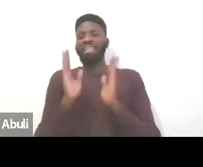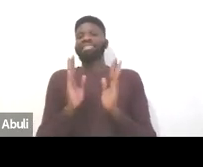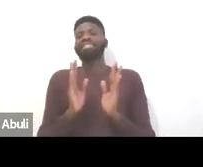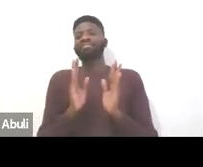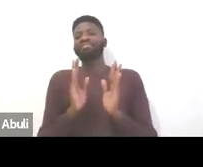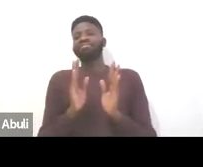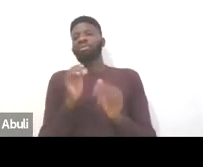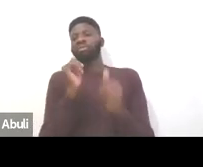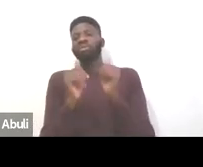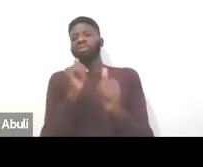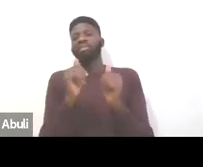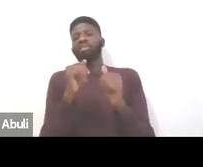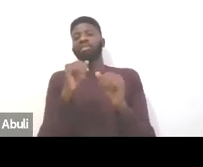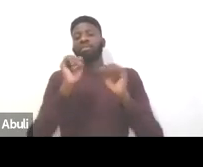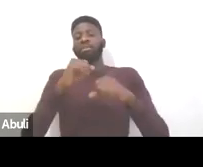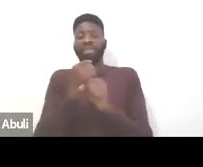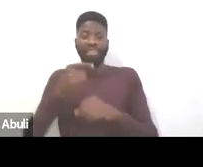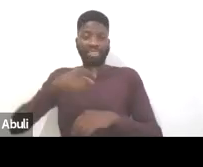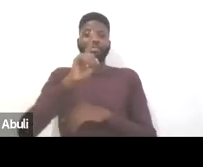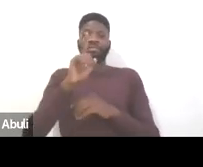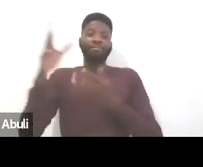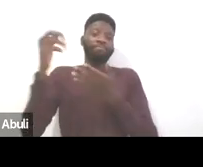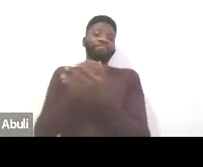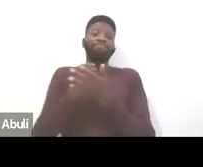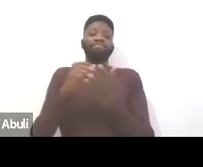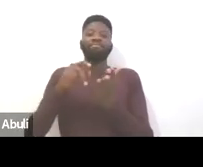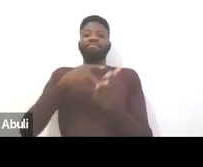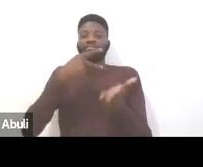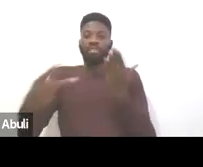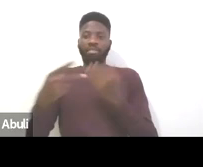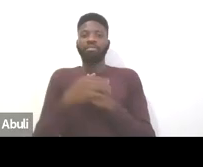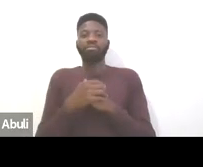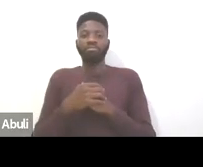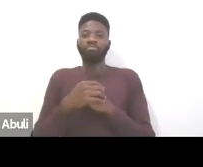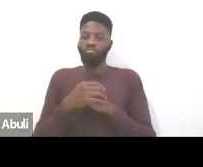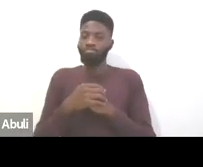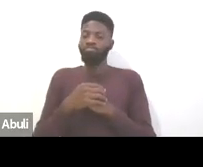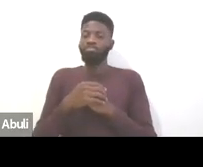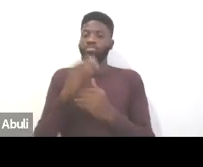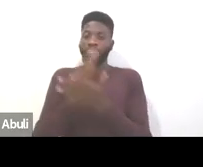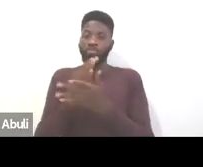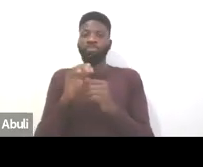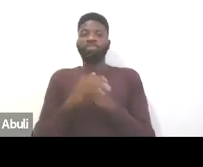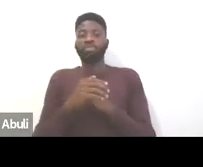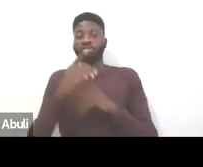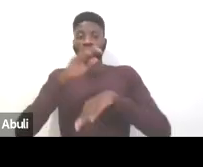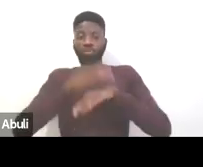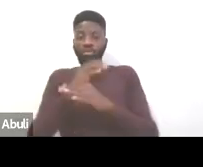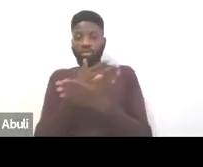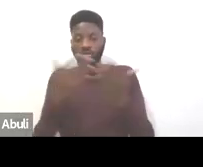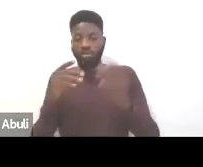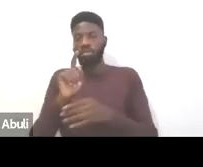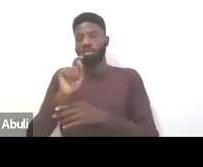which may exclude him from even getting hired. Yeah, that's true. That's a good thing. Thank you, Tobias,